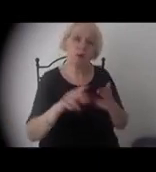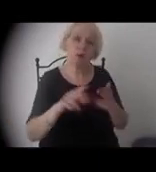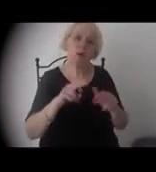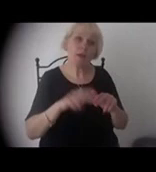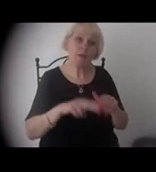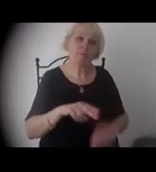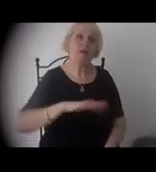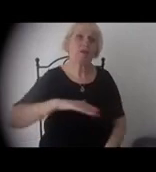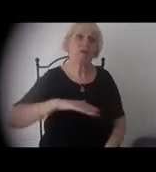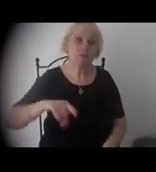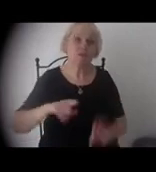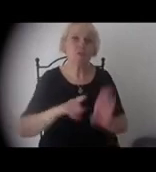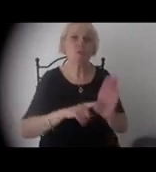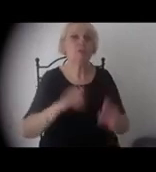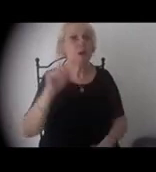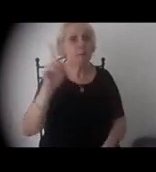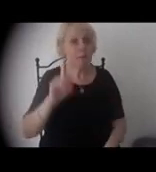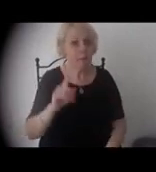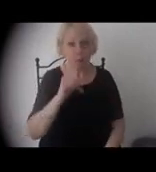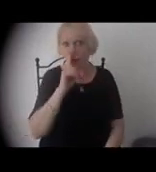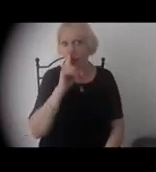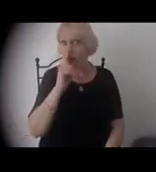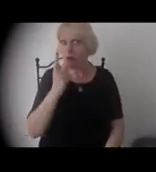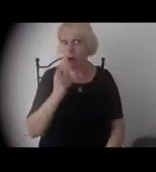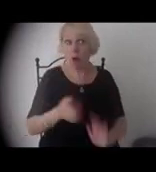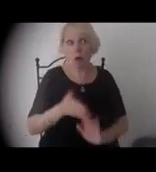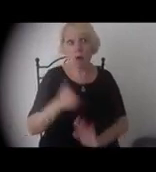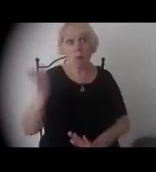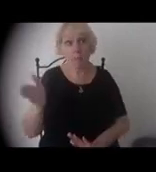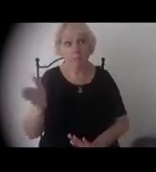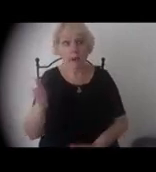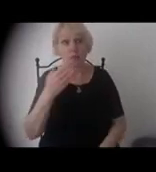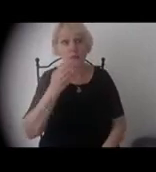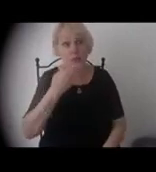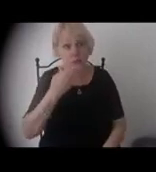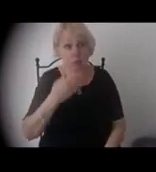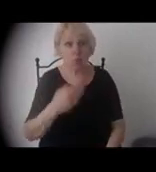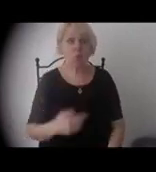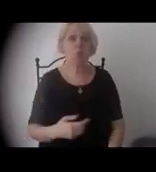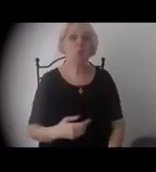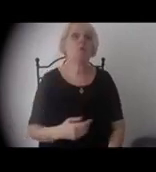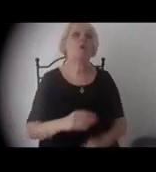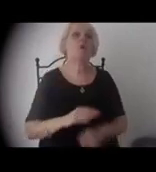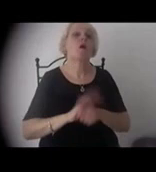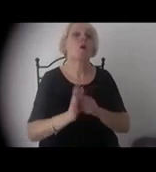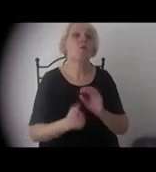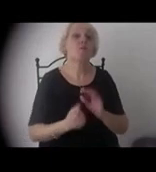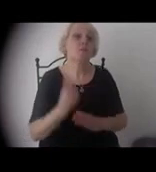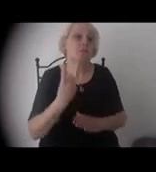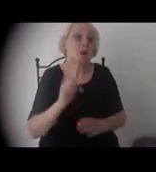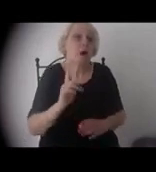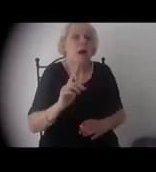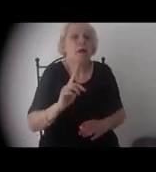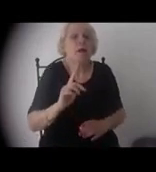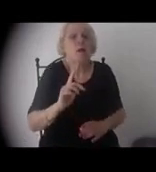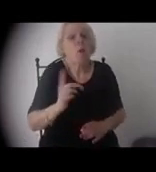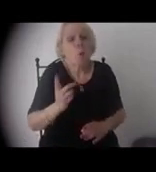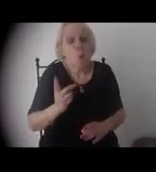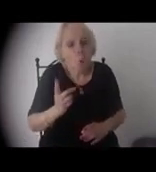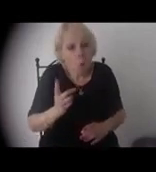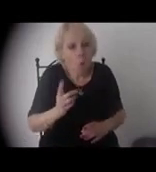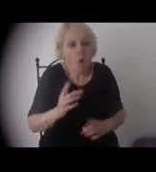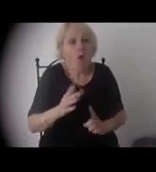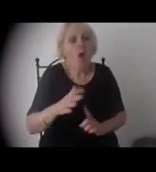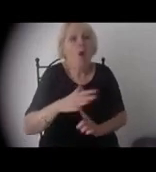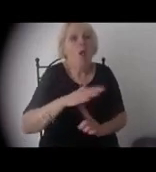school or college due to a second wave or a localised lockdown, from our point of view, we'd